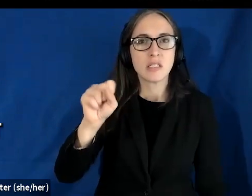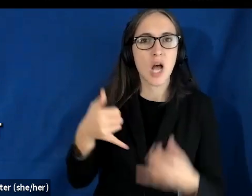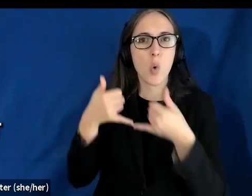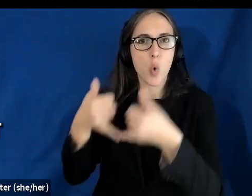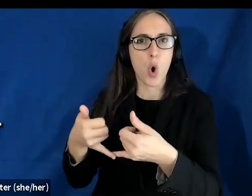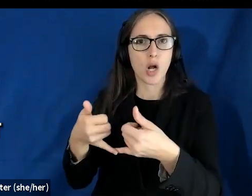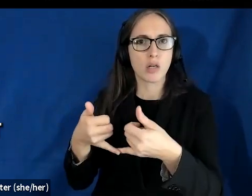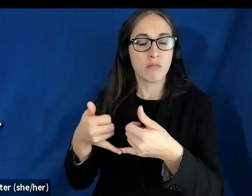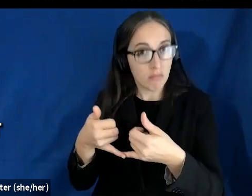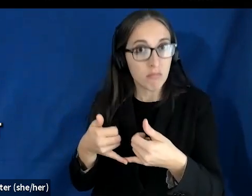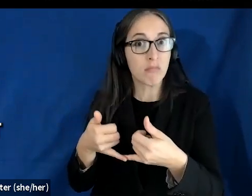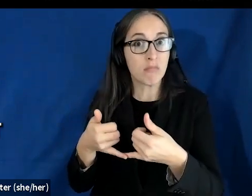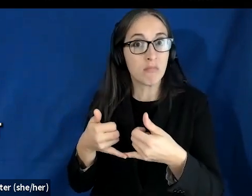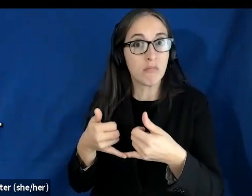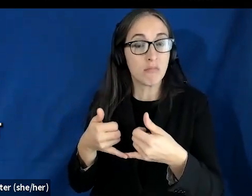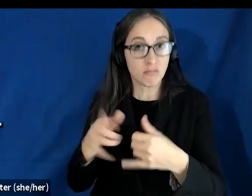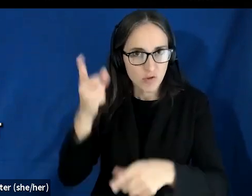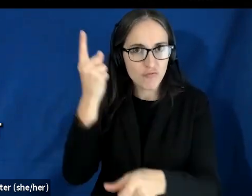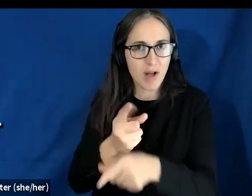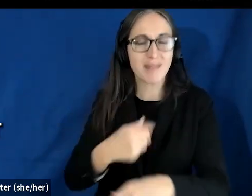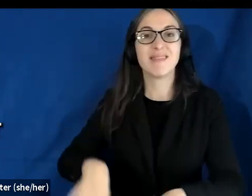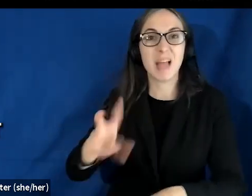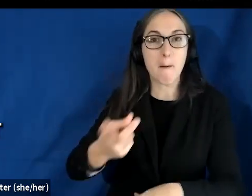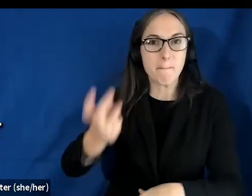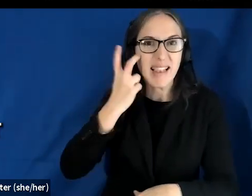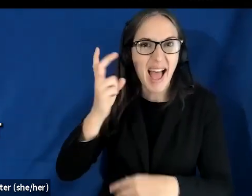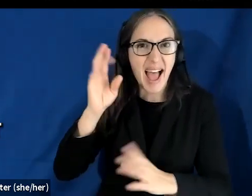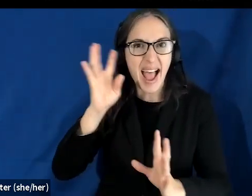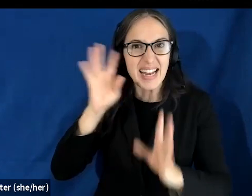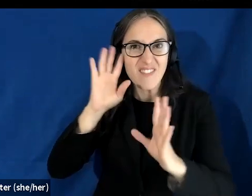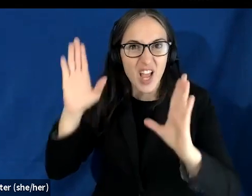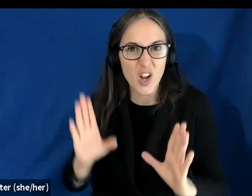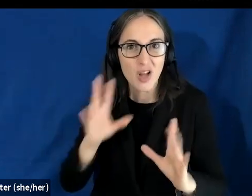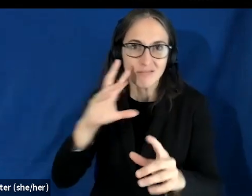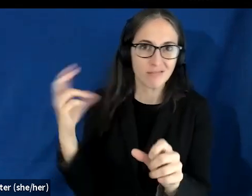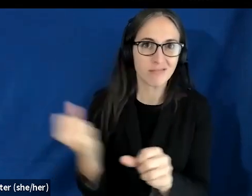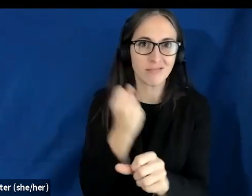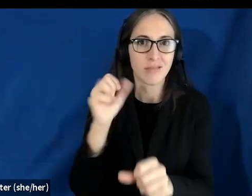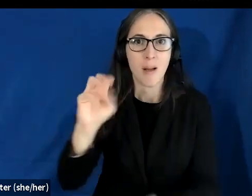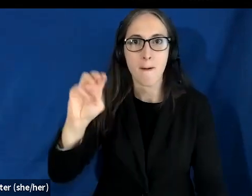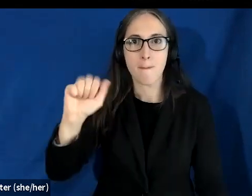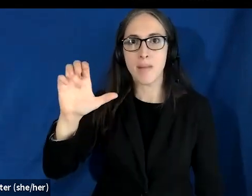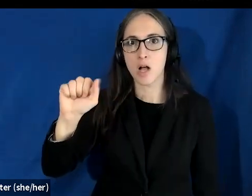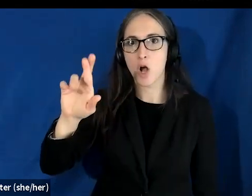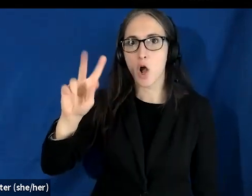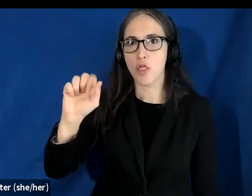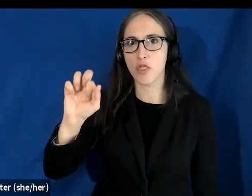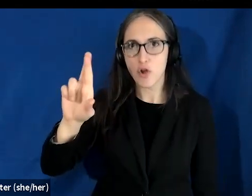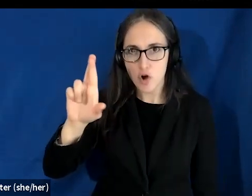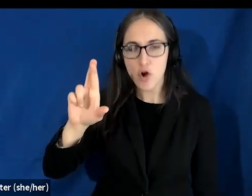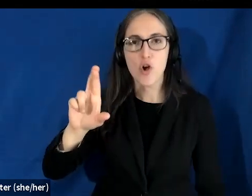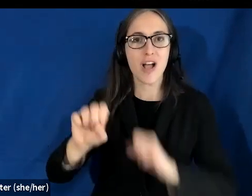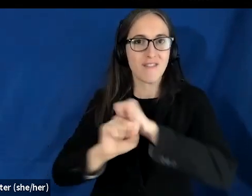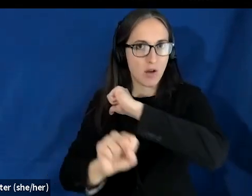blind innovator won the MacArthur Foundation Genius Award. So Josh invented a